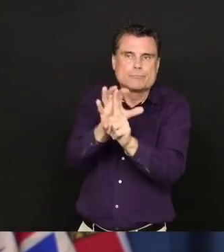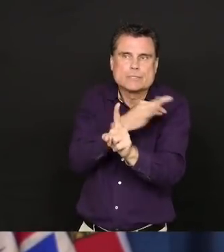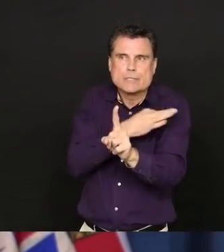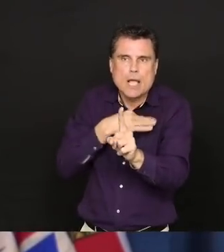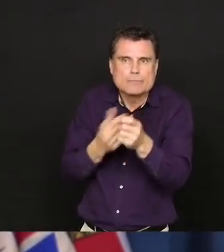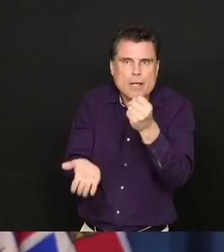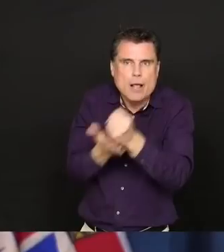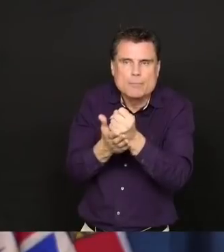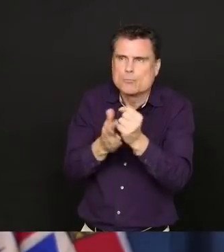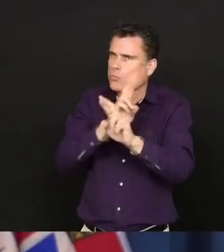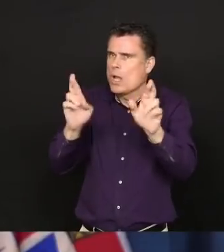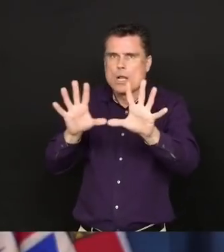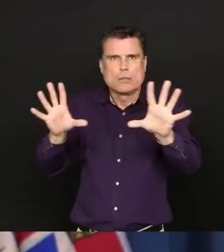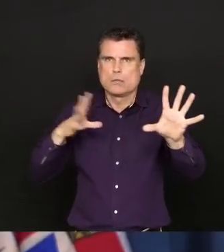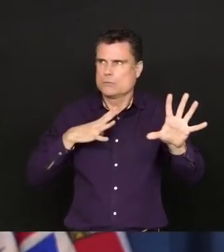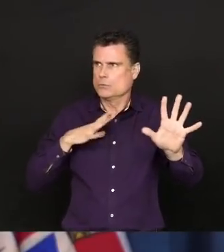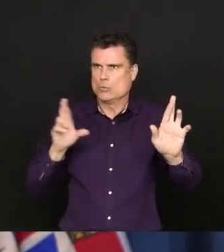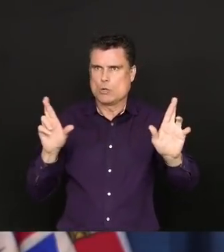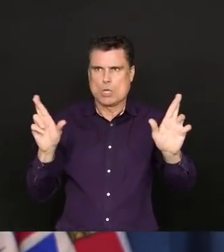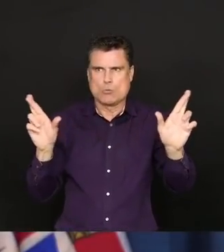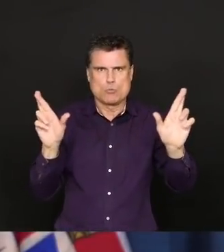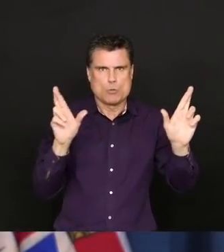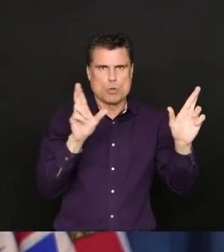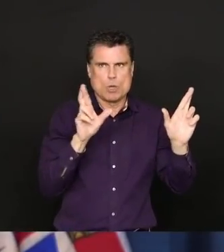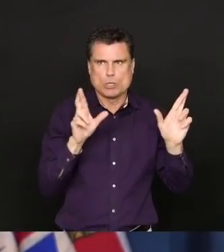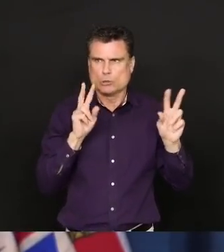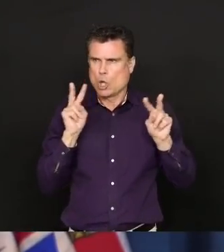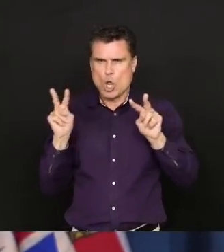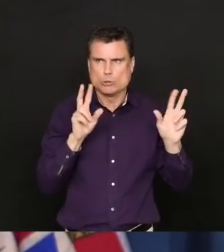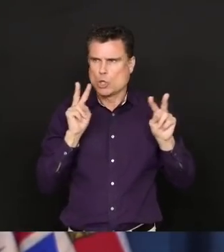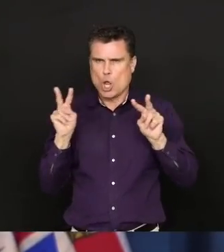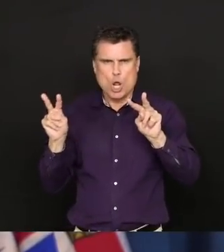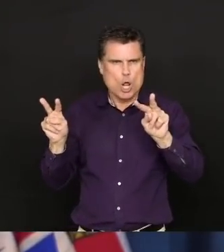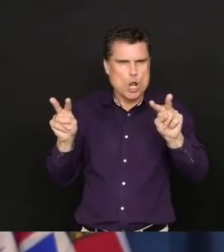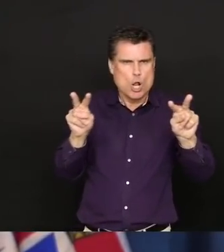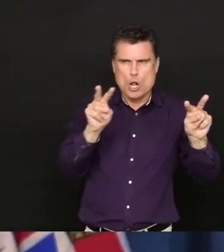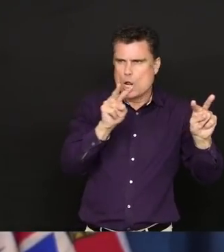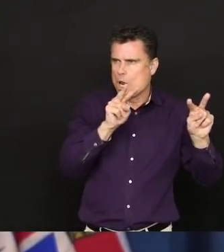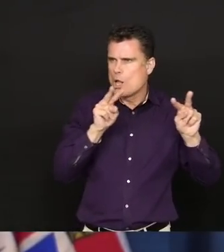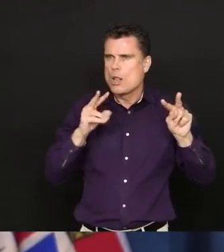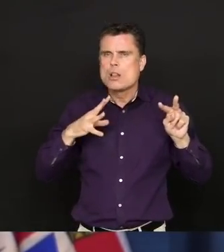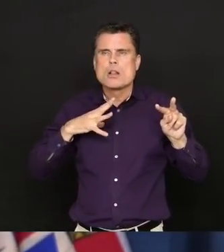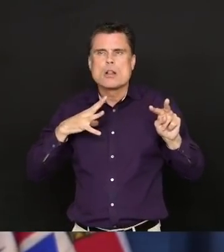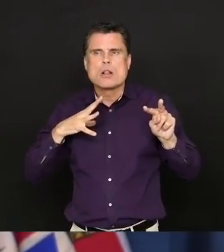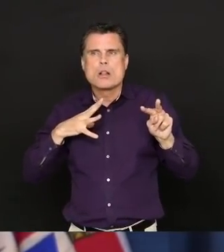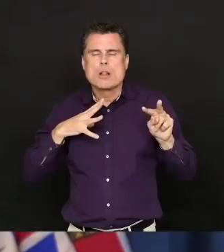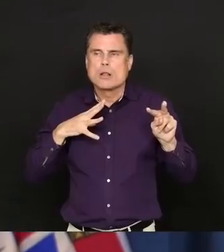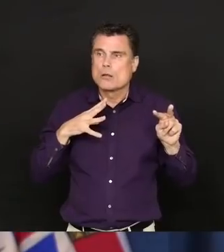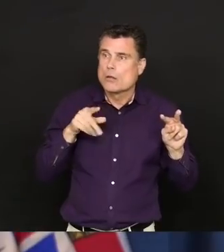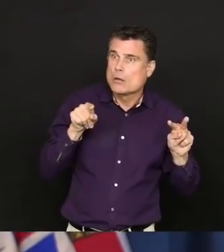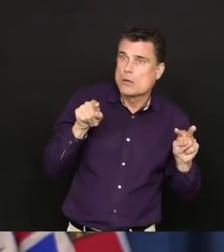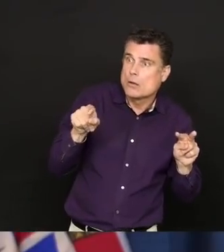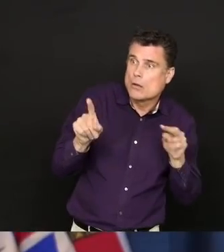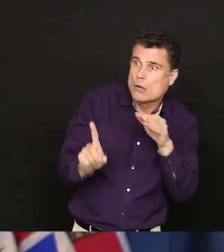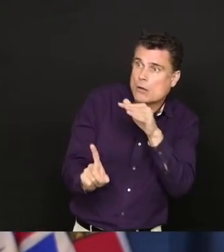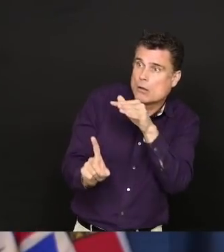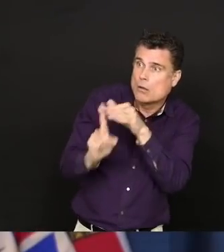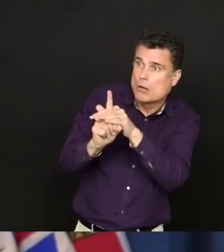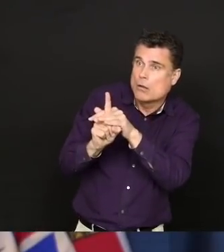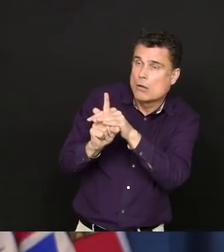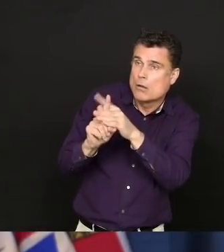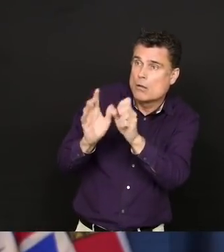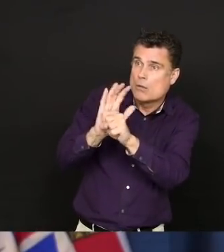actively. We're picking up cases and outbreaks. We've seen that in the correctional facility. We've seen that in the community outbreaks that we've